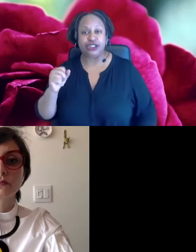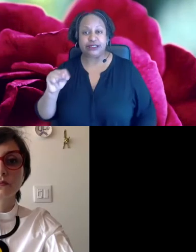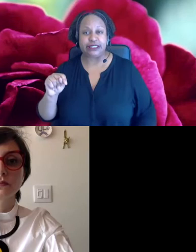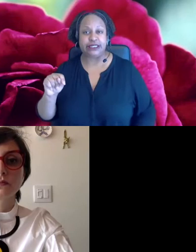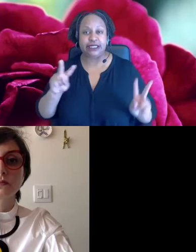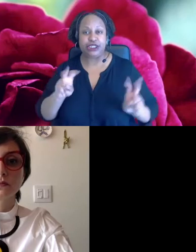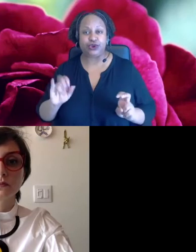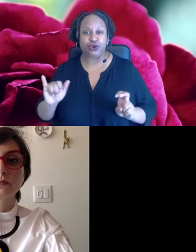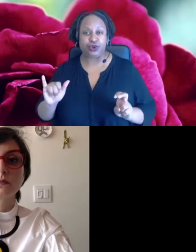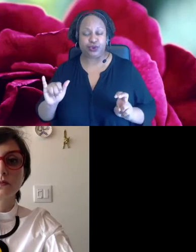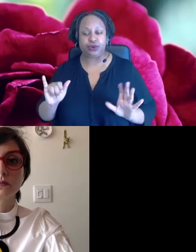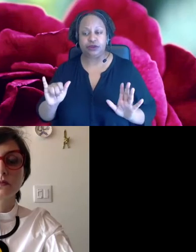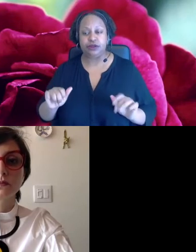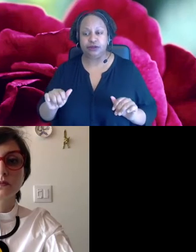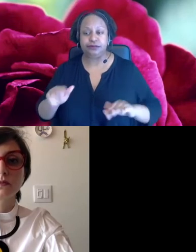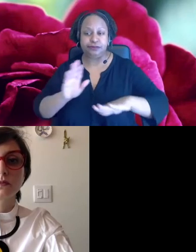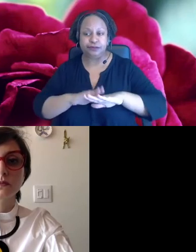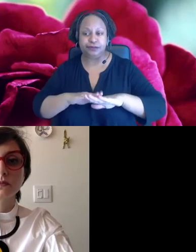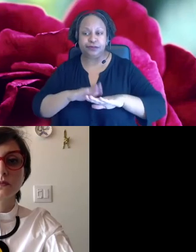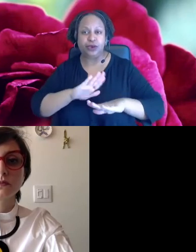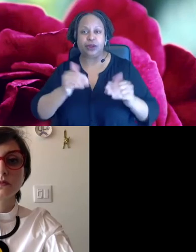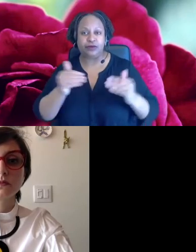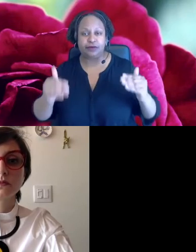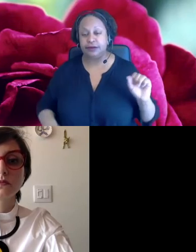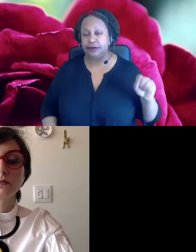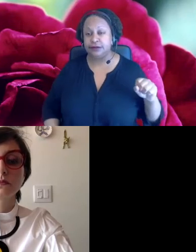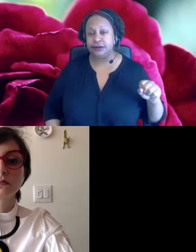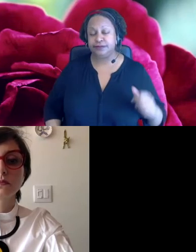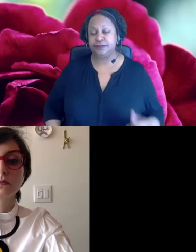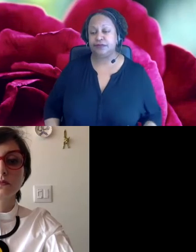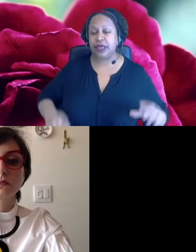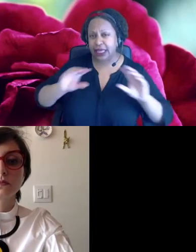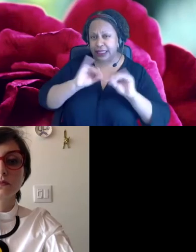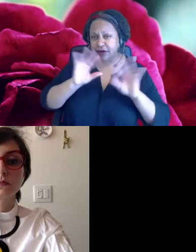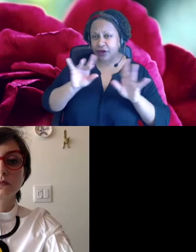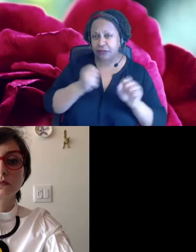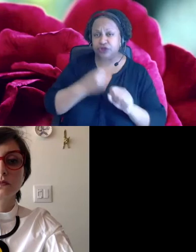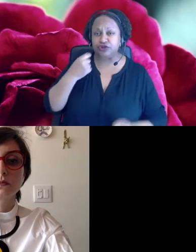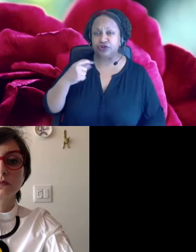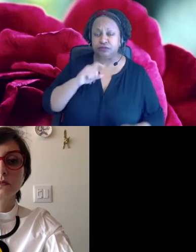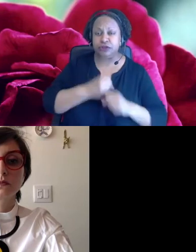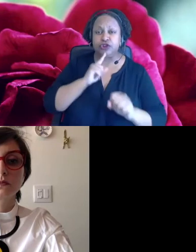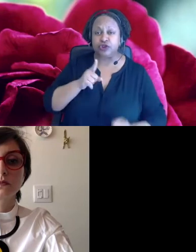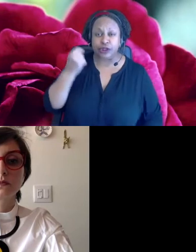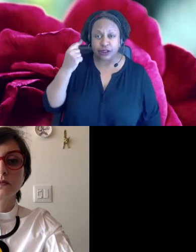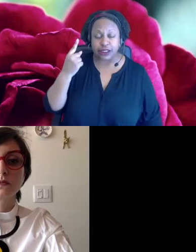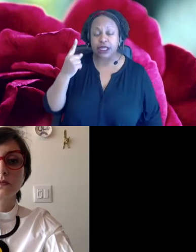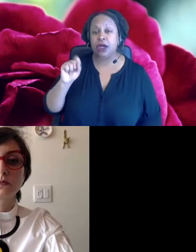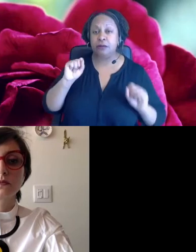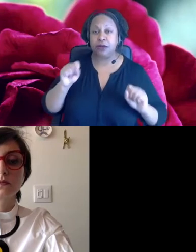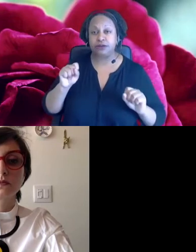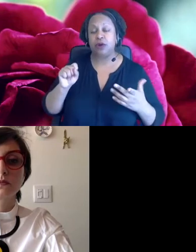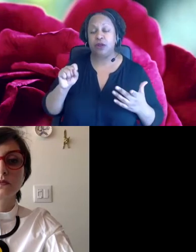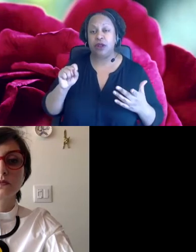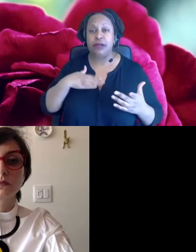stuff. Right. That's that's at your level. Yeah, but so to clarify, it's possible to reduce that income on my